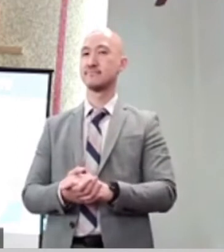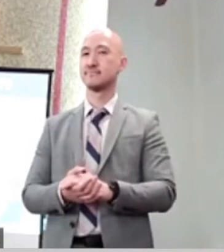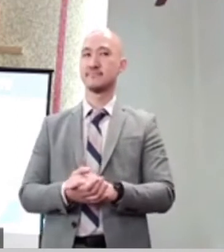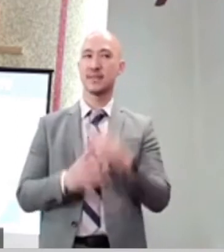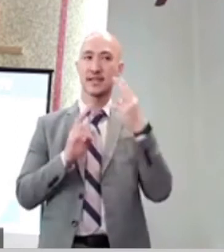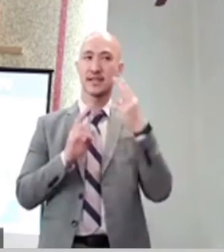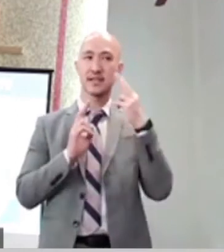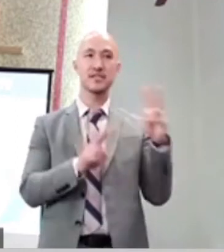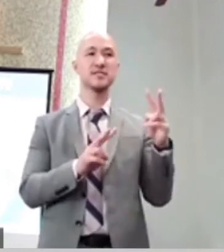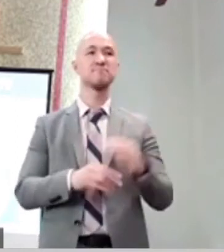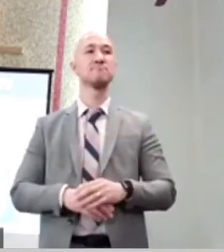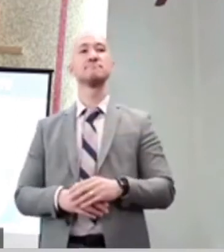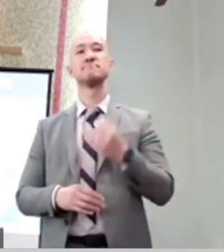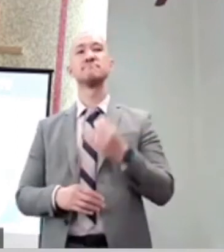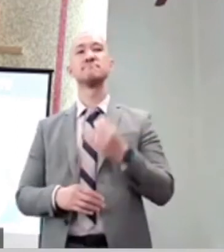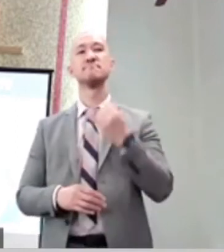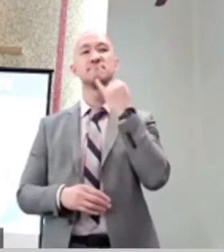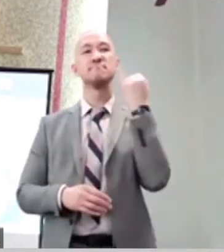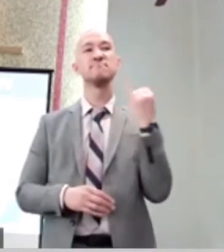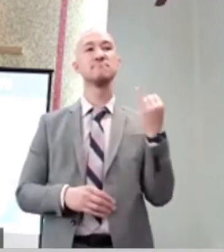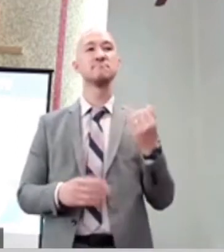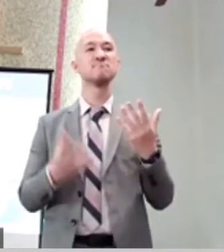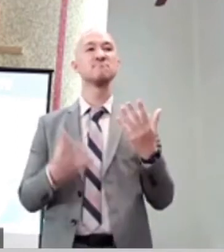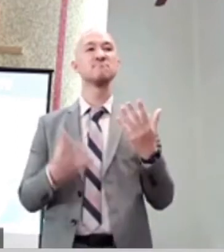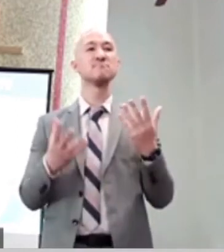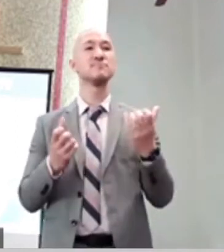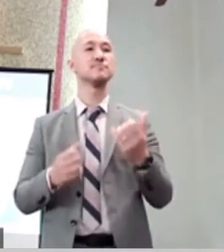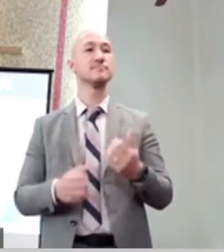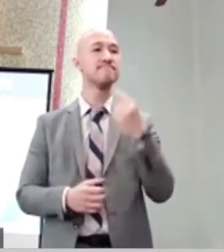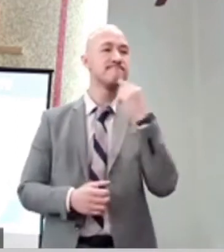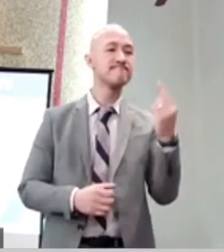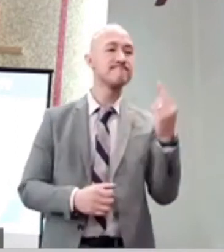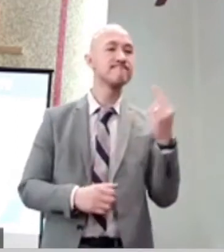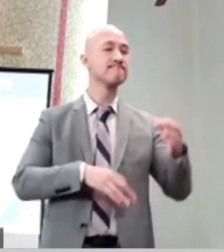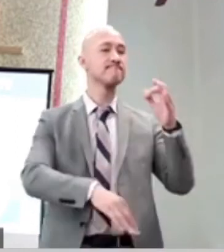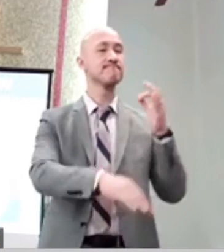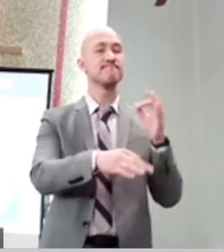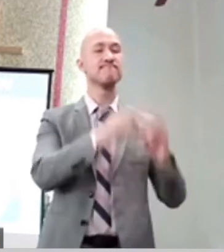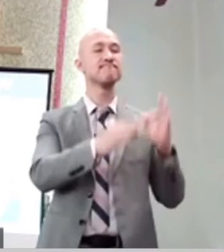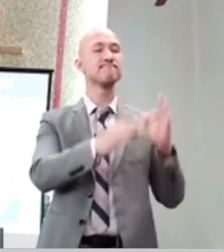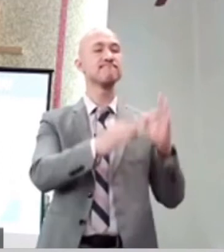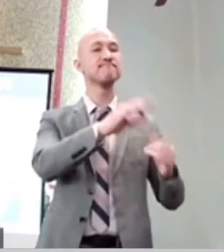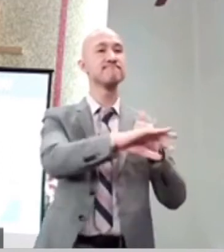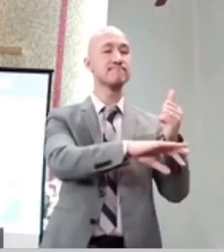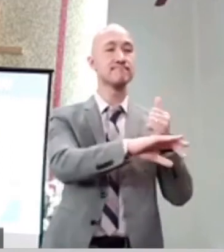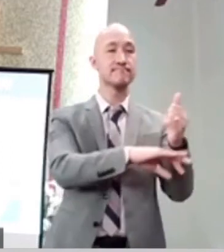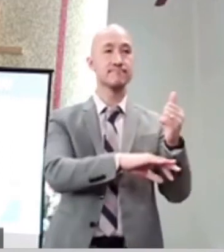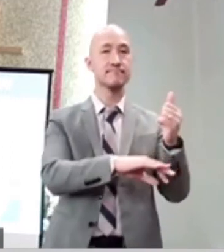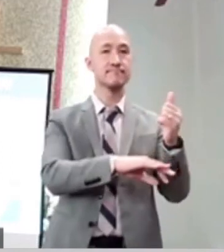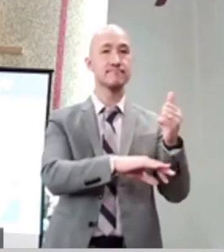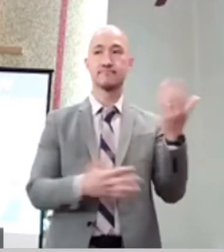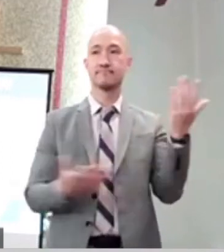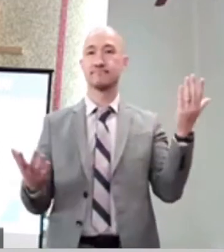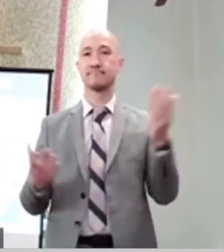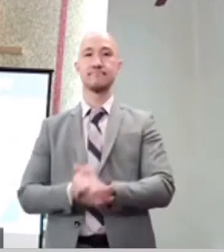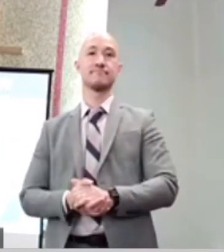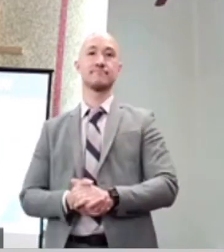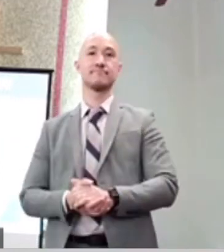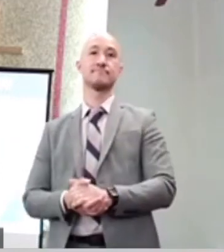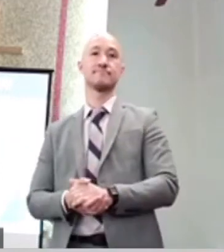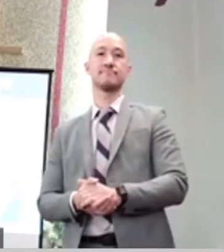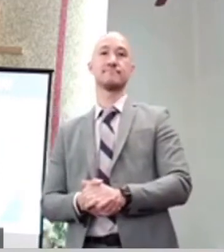balloons, until you rain on their parade, because that's who you are. That's how you like to engage other people. And it seems like